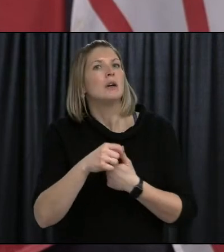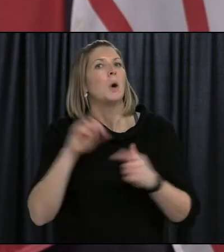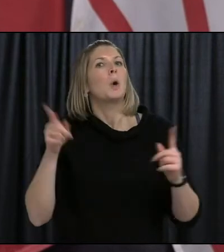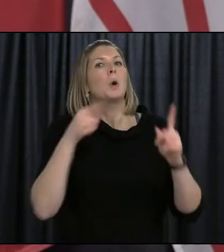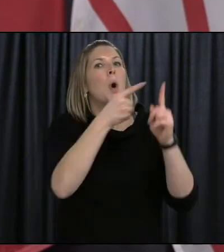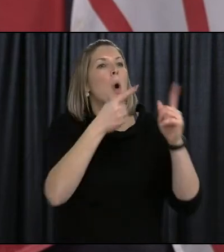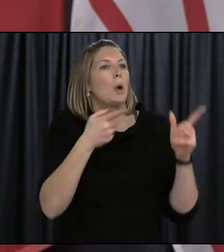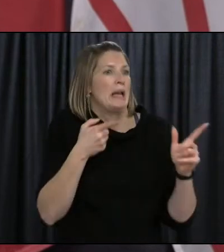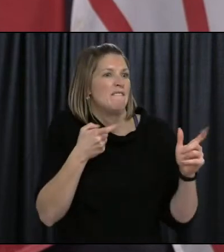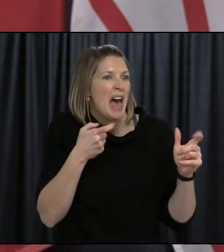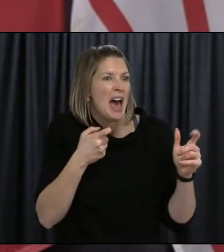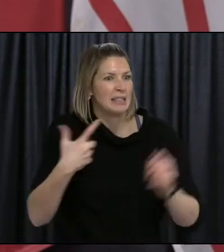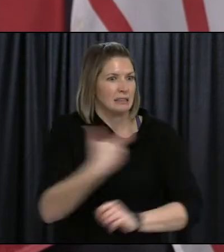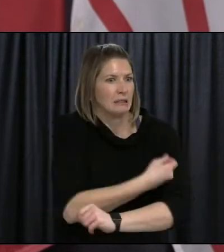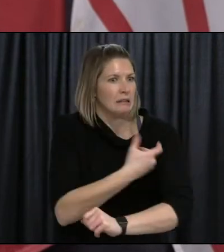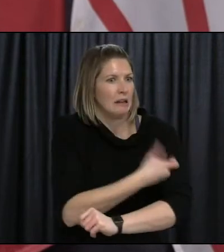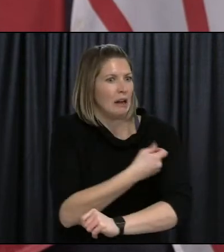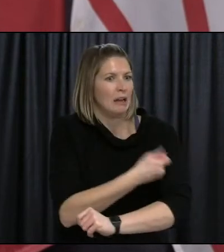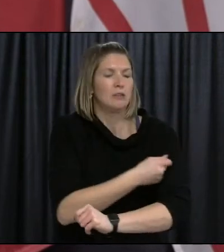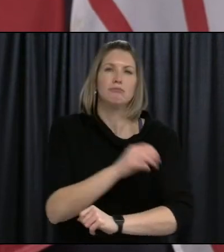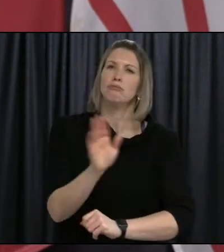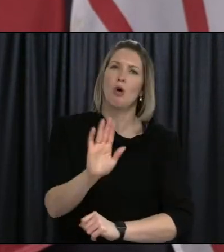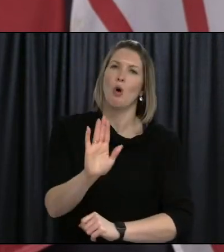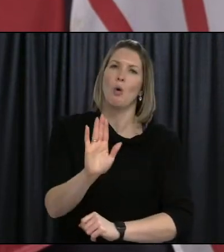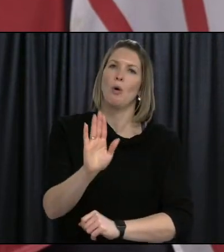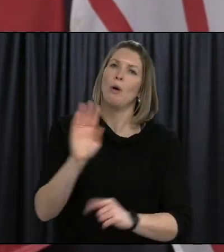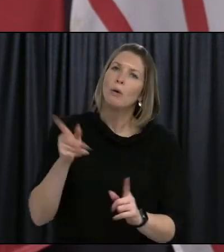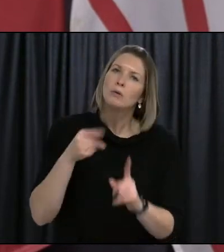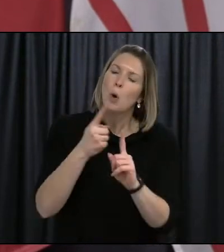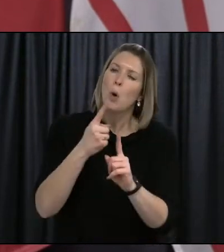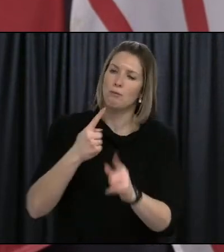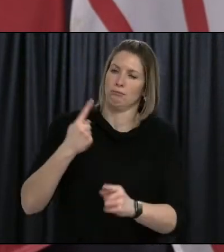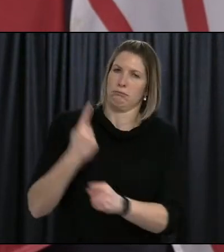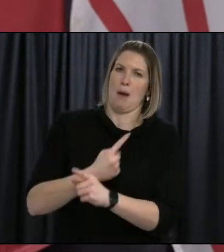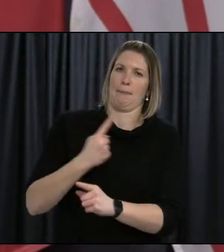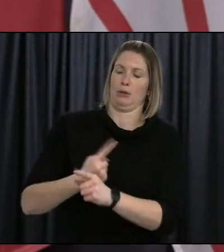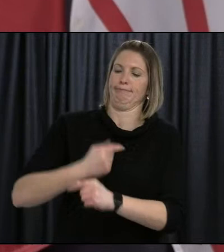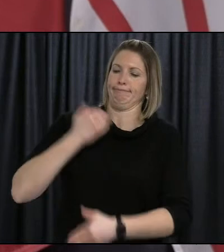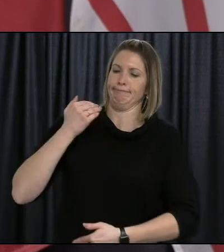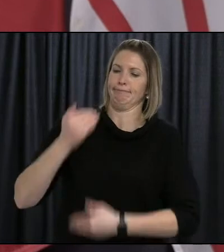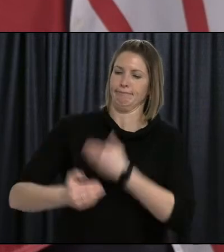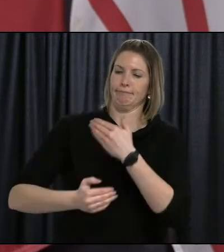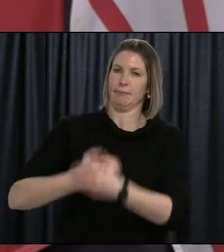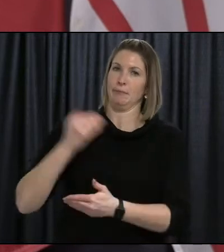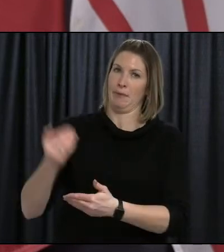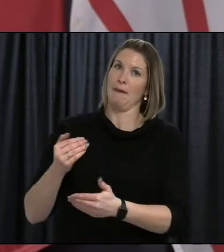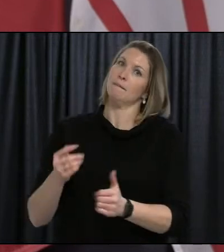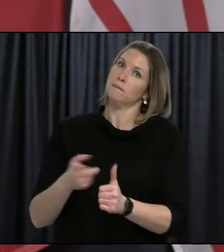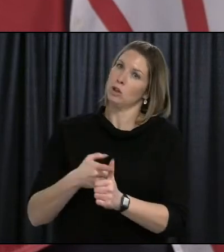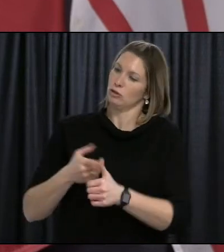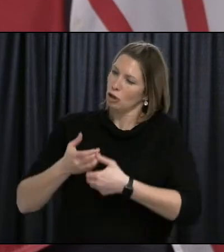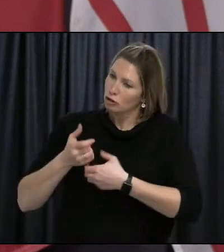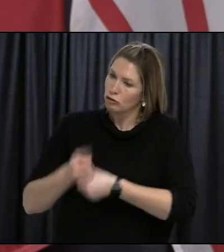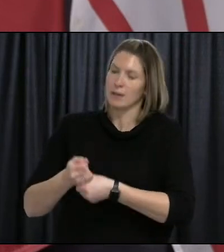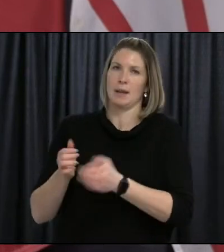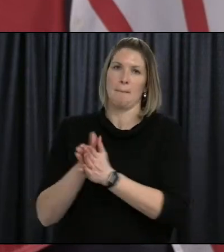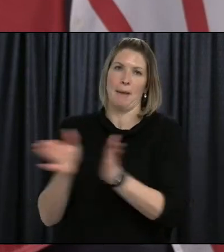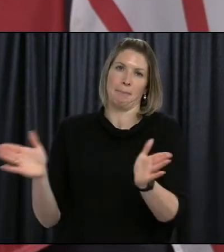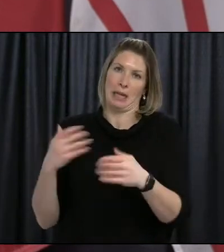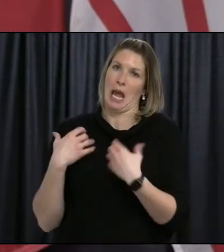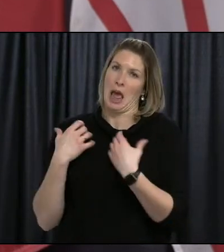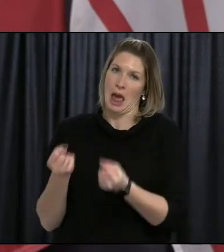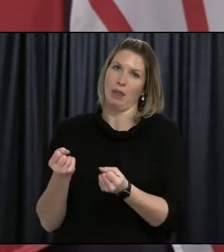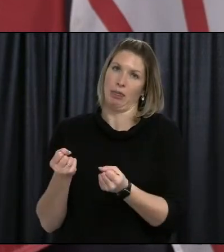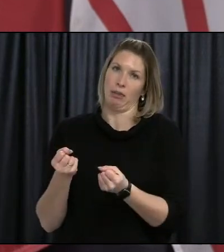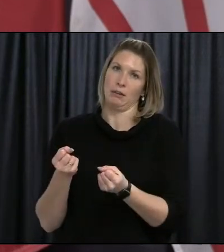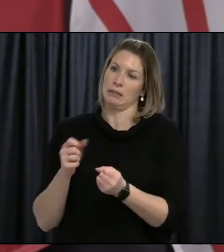it right to protect the most vulnerable. We have our trust and we should have trust in our public health officials. And frankly,